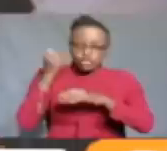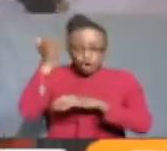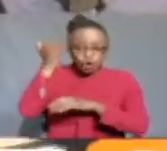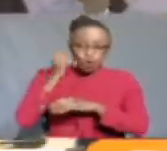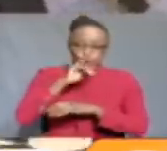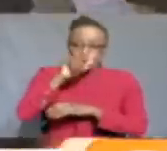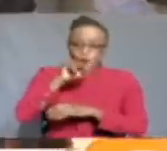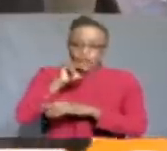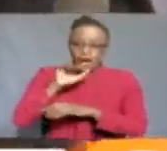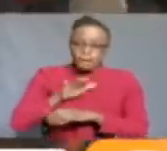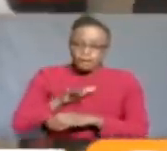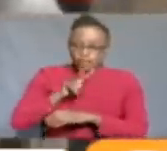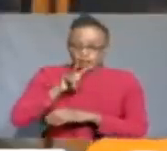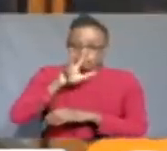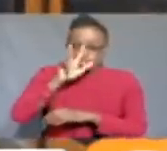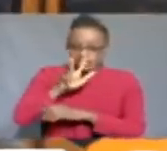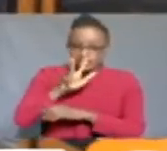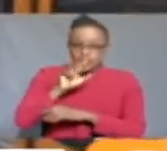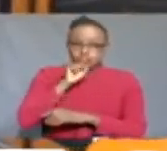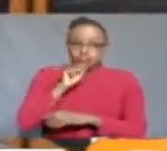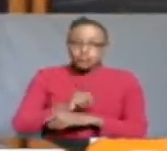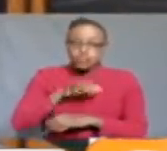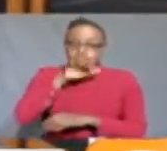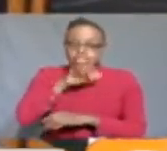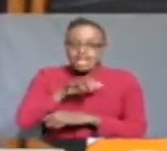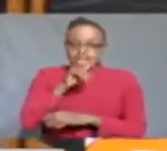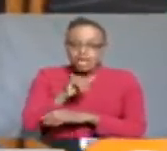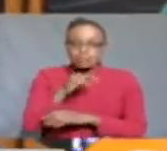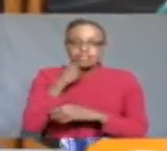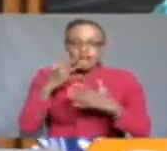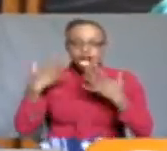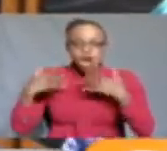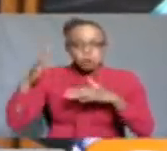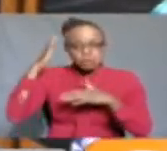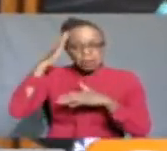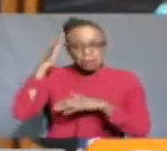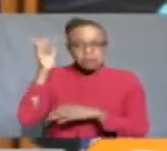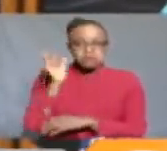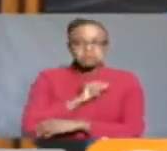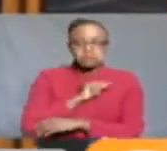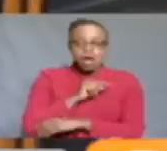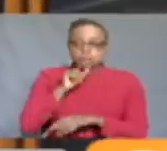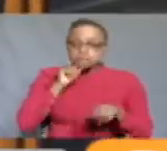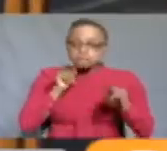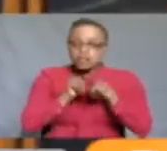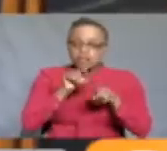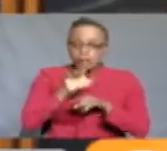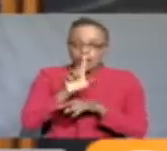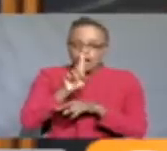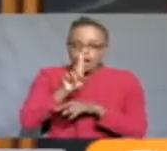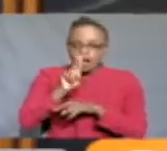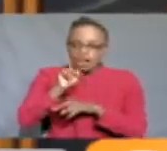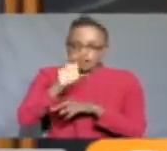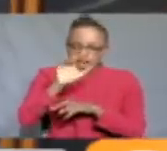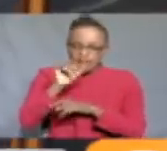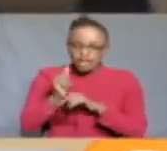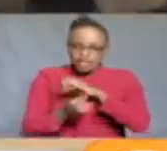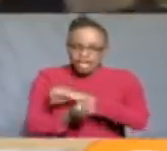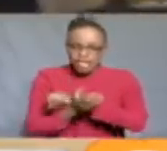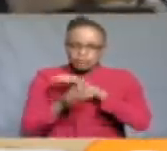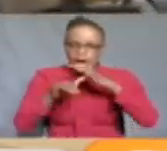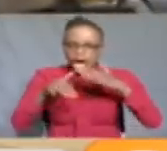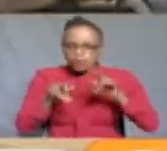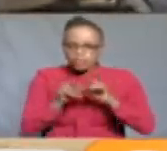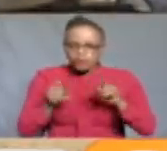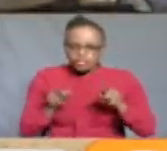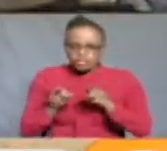a mother of a 23-year-old son, is now said to have lost her memory. Her brother Duncan Njagi gives a shocking revelation of